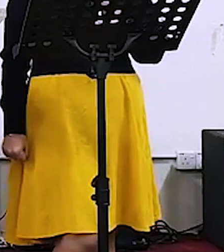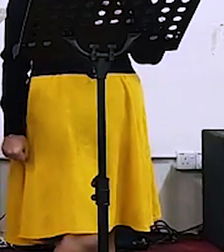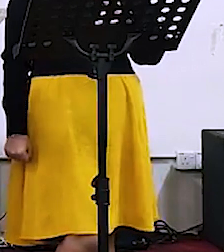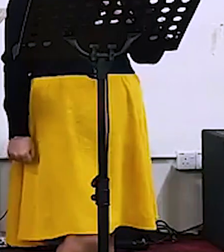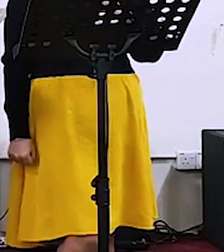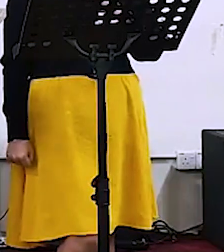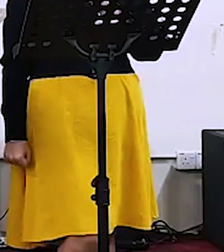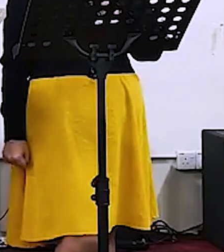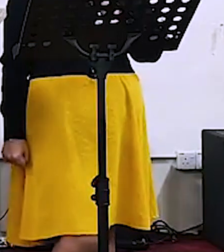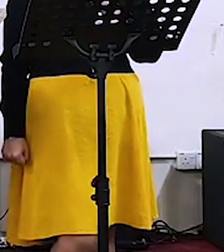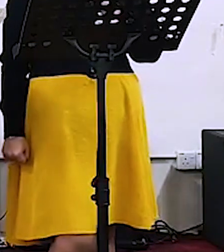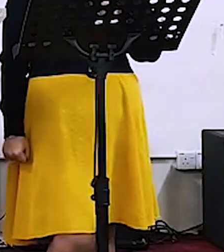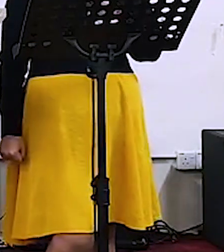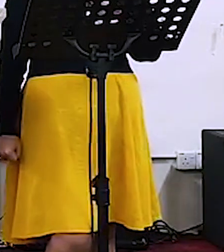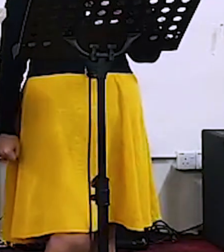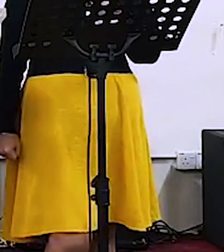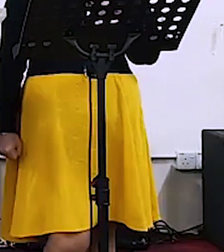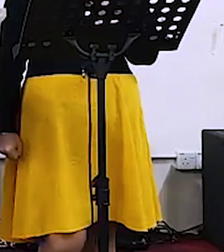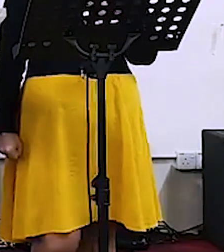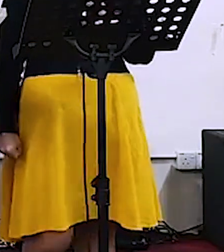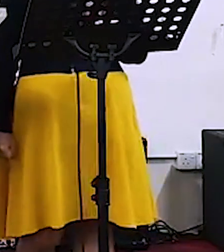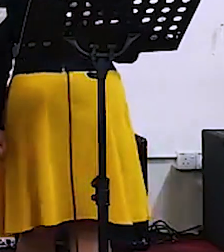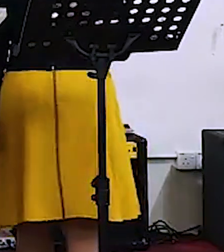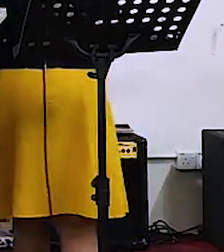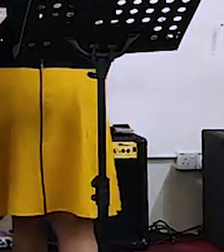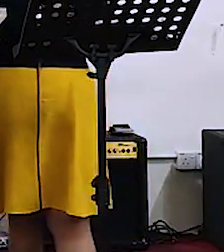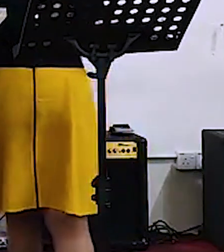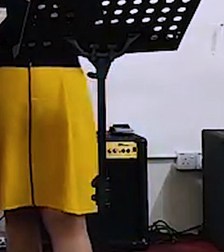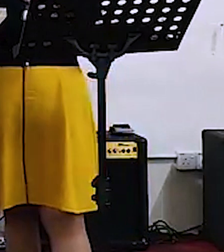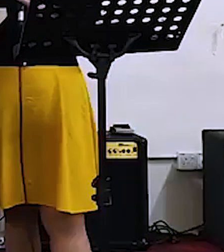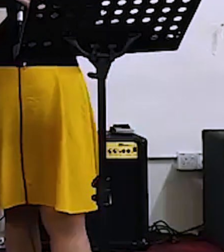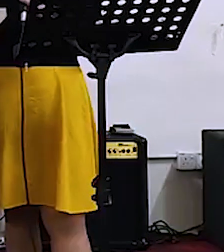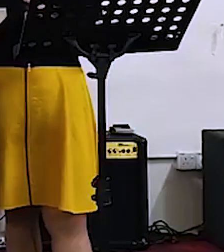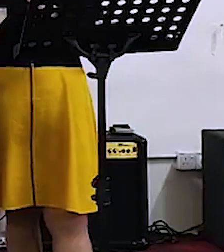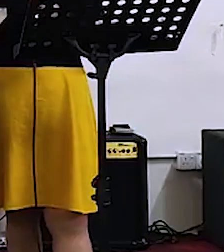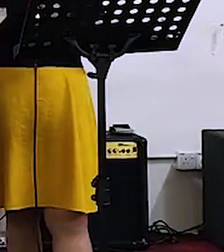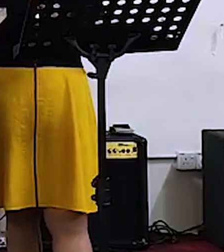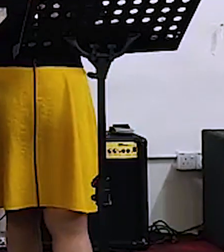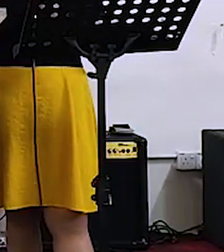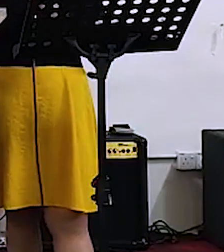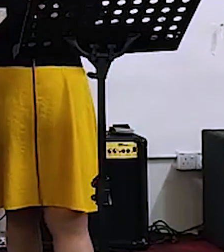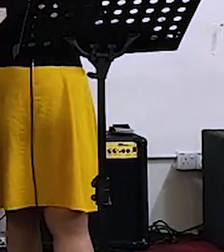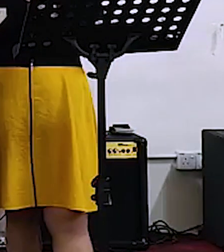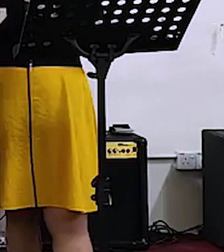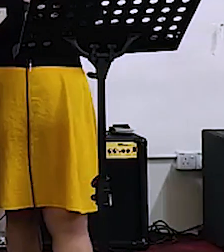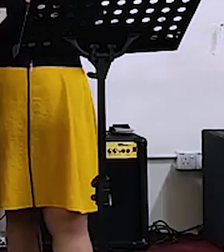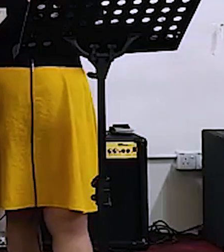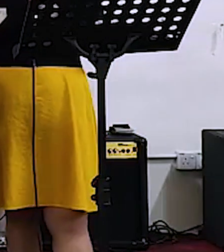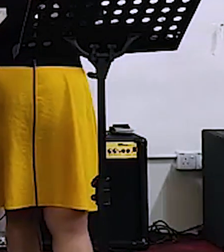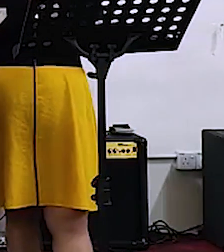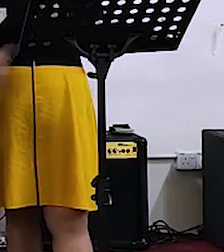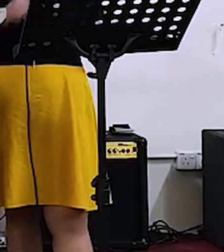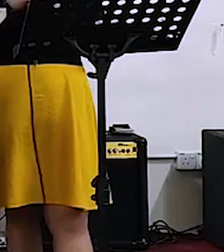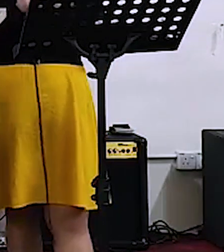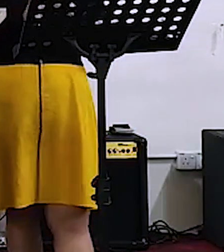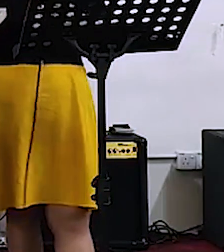God clearly tells us that God is able to pour into our lives perfect grace and mercy, and we need